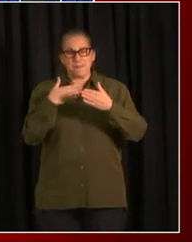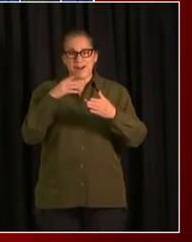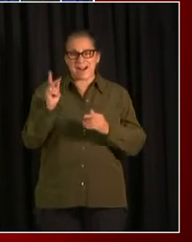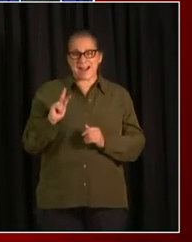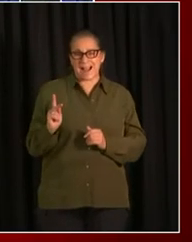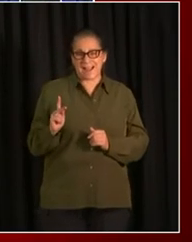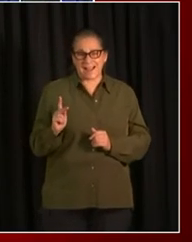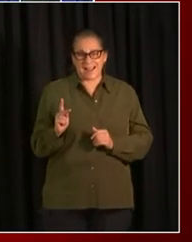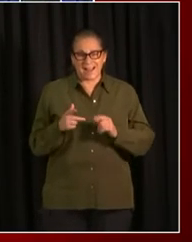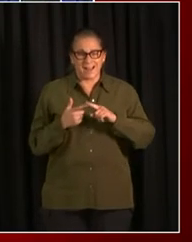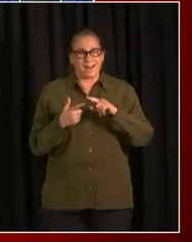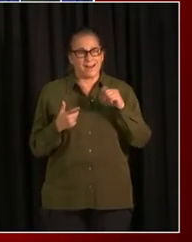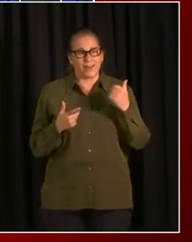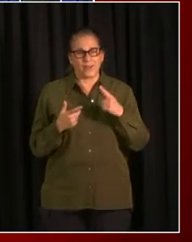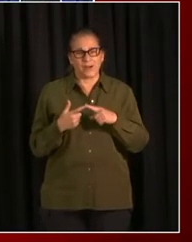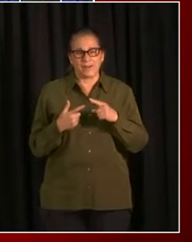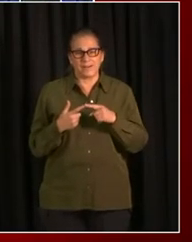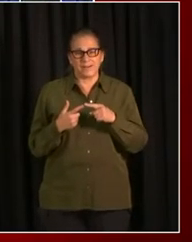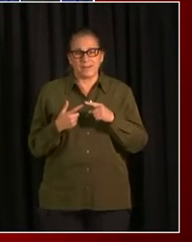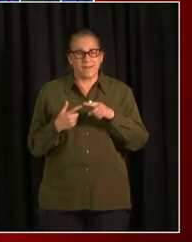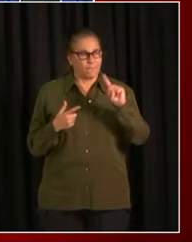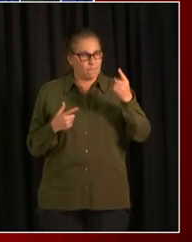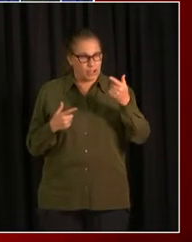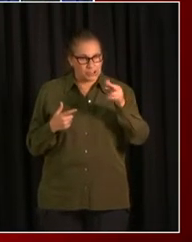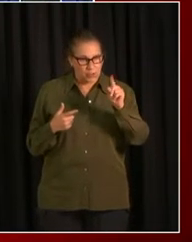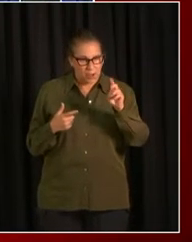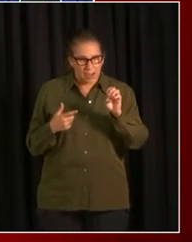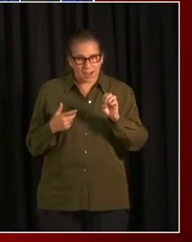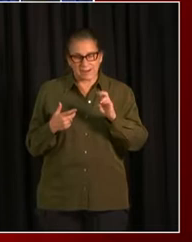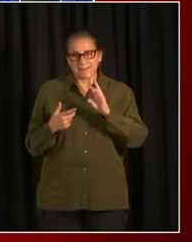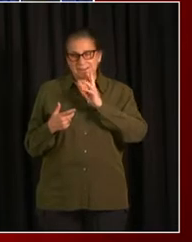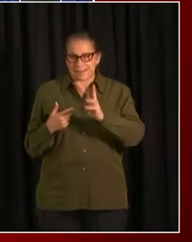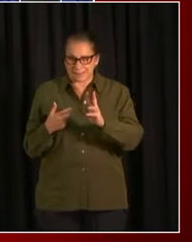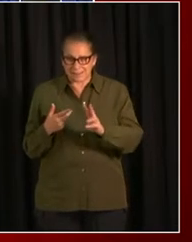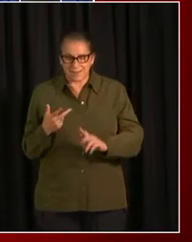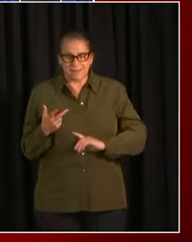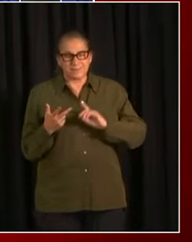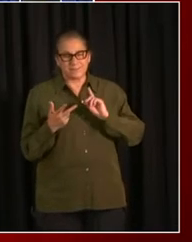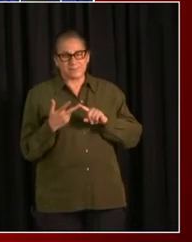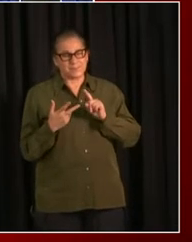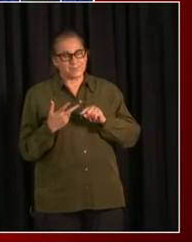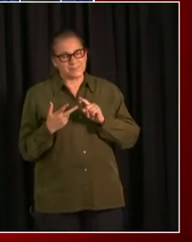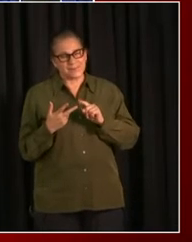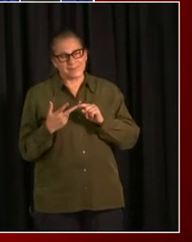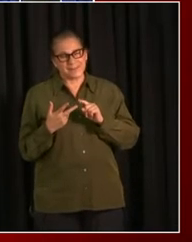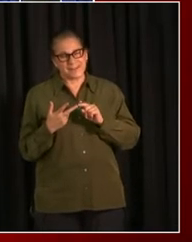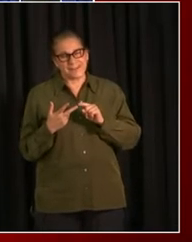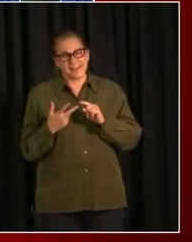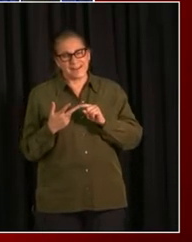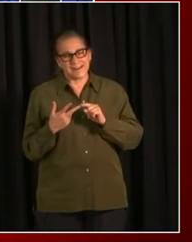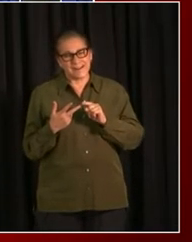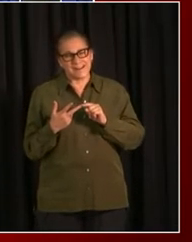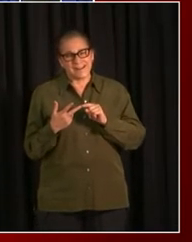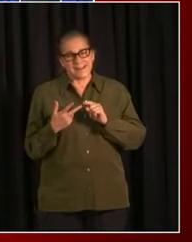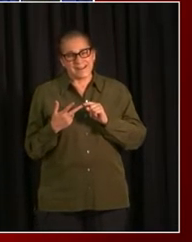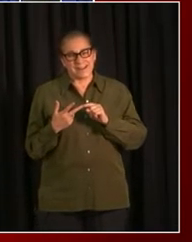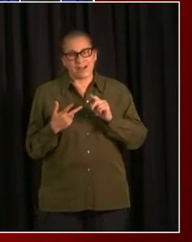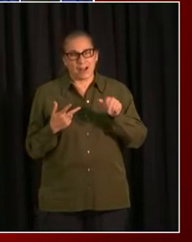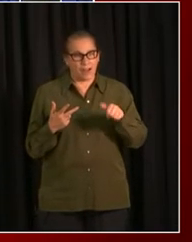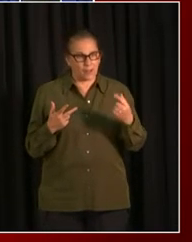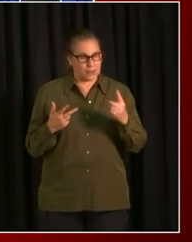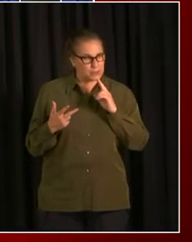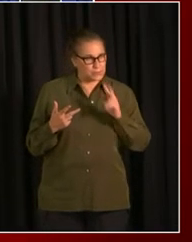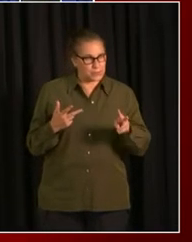month. The other is first grade, 6 years old. And then I am potty training their